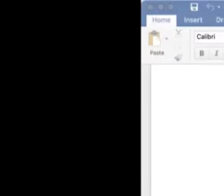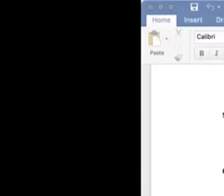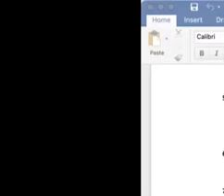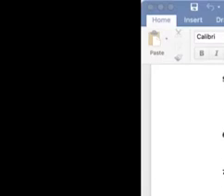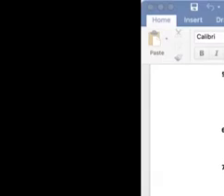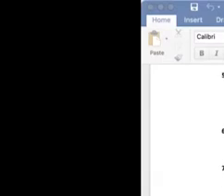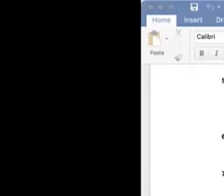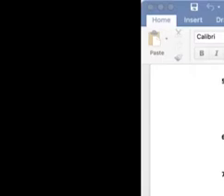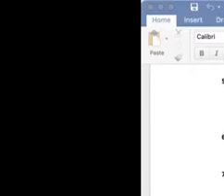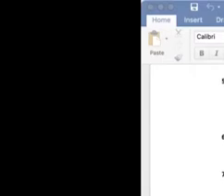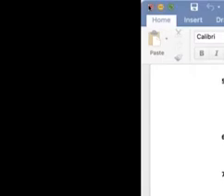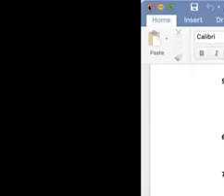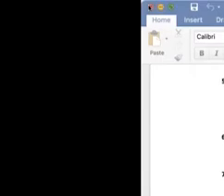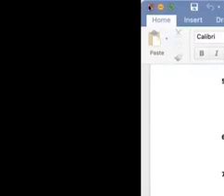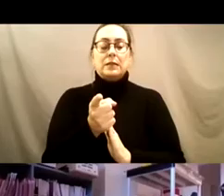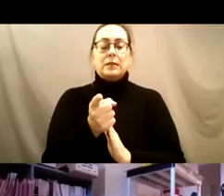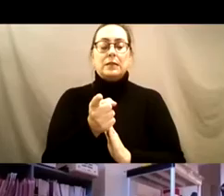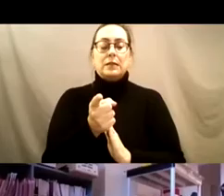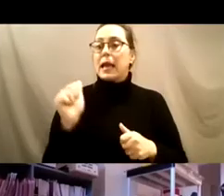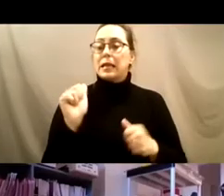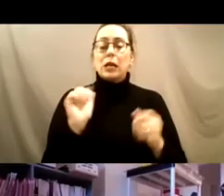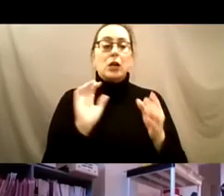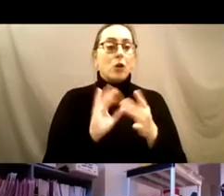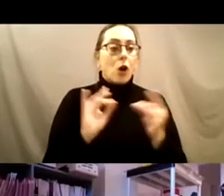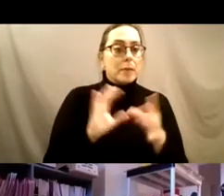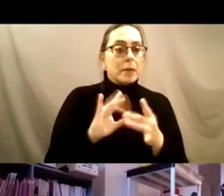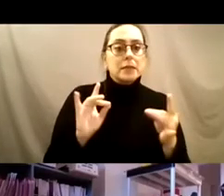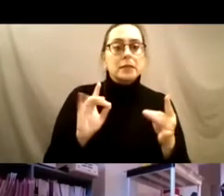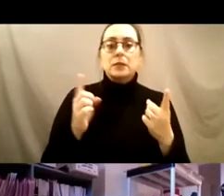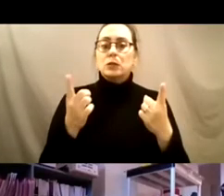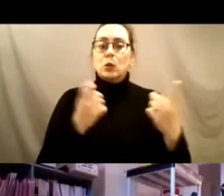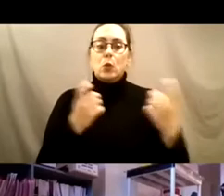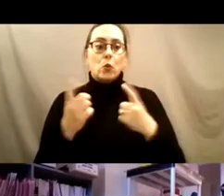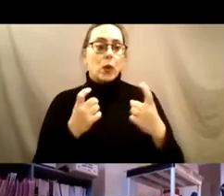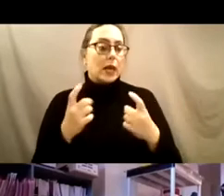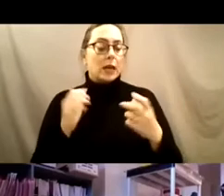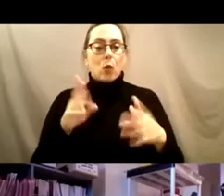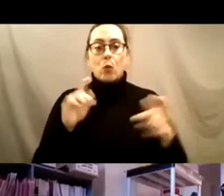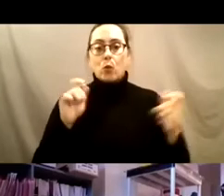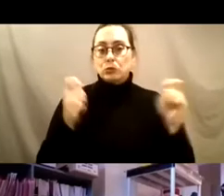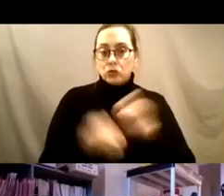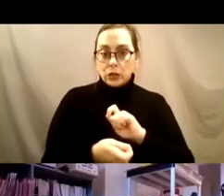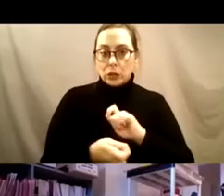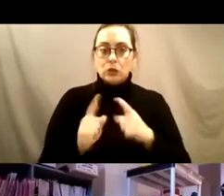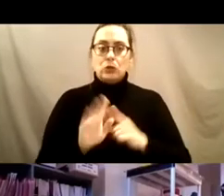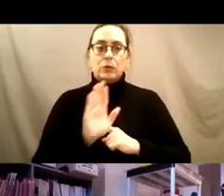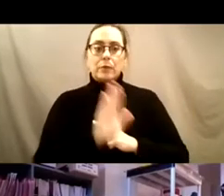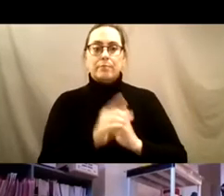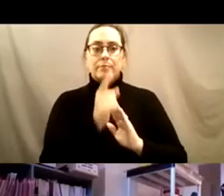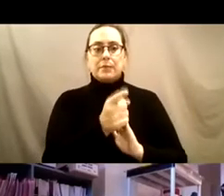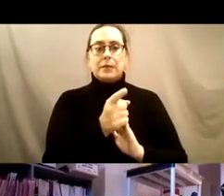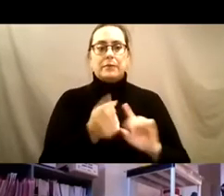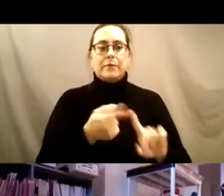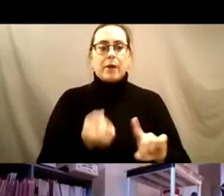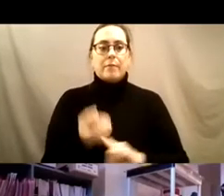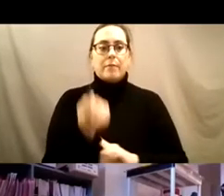the meeting. Any comments, questions, or changes to the minutes from